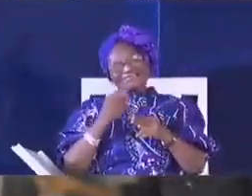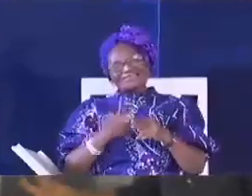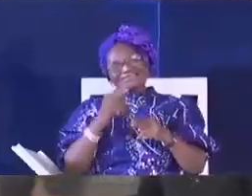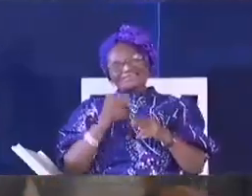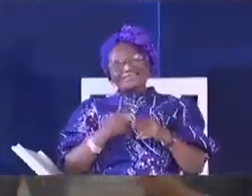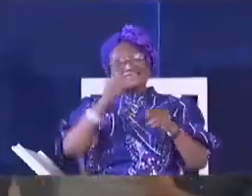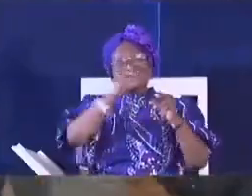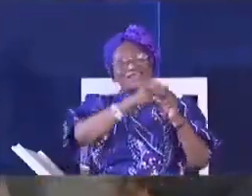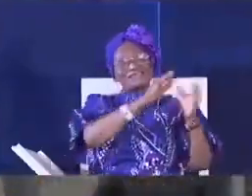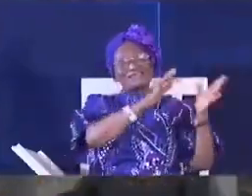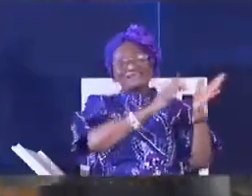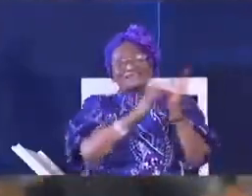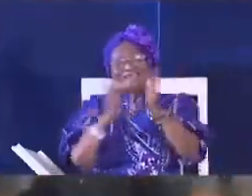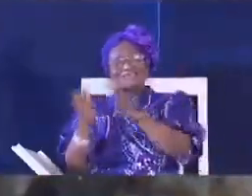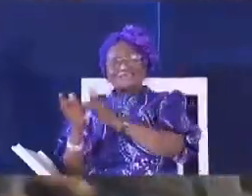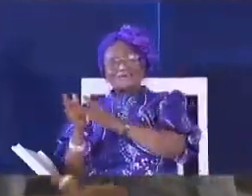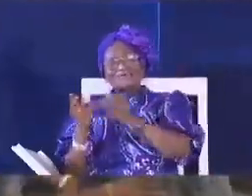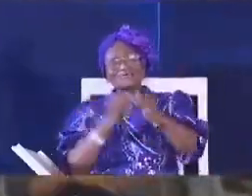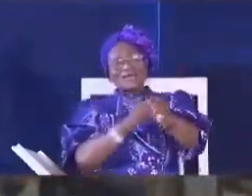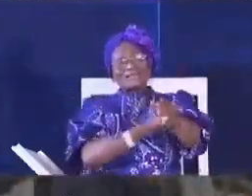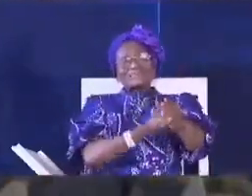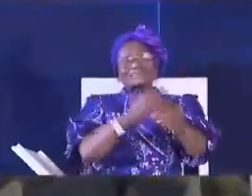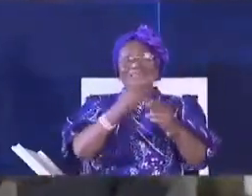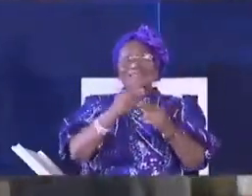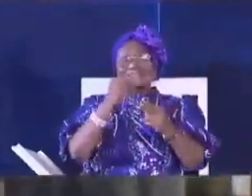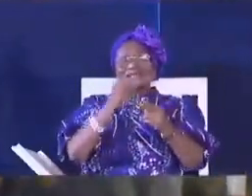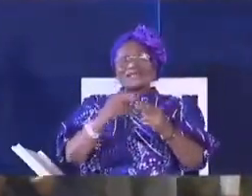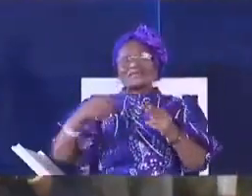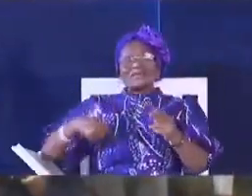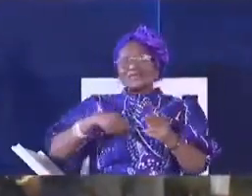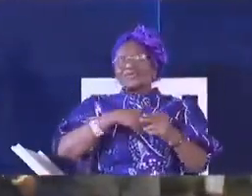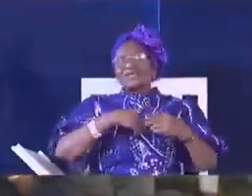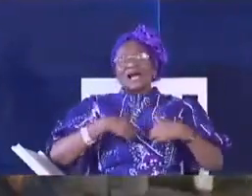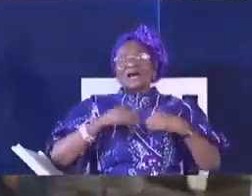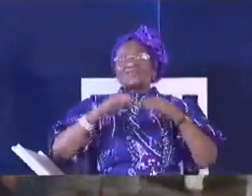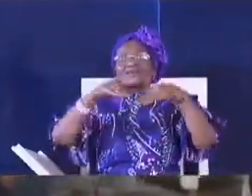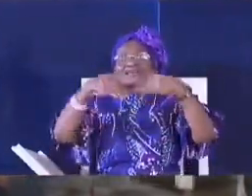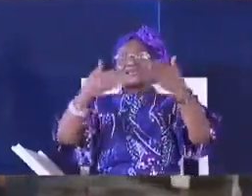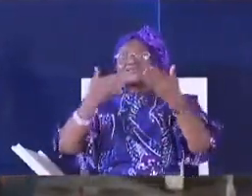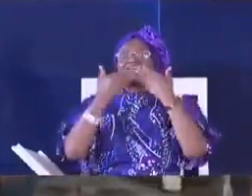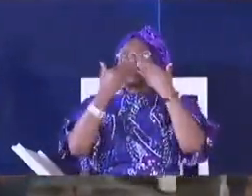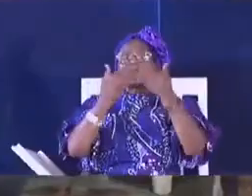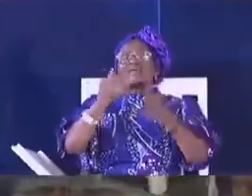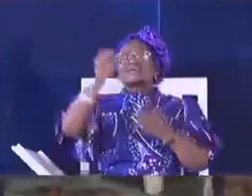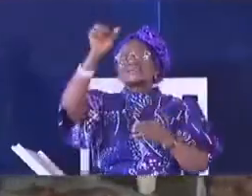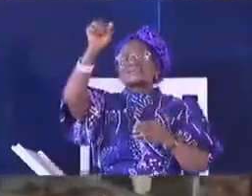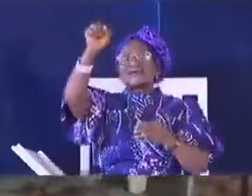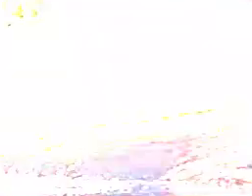In Jesus' mighty name, we have given thanks.